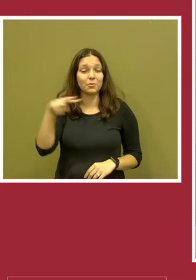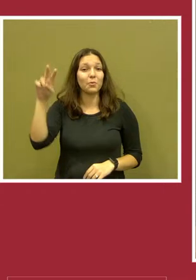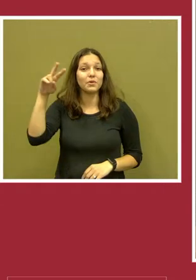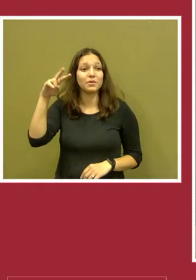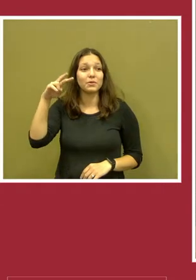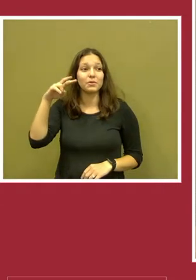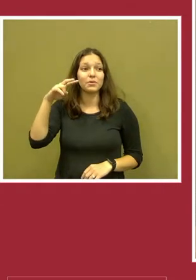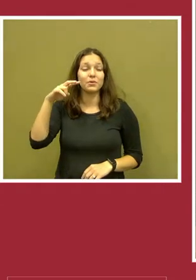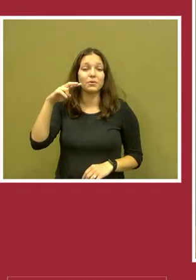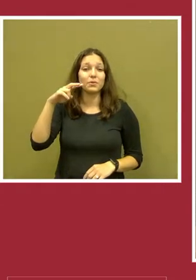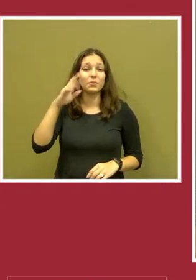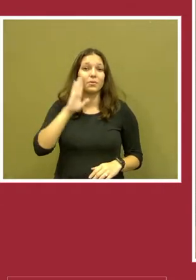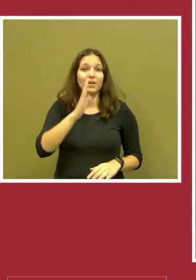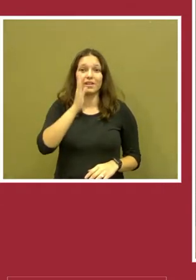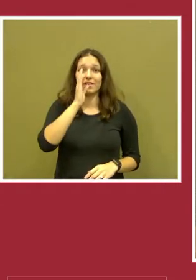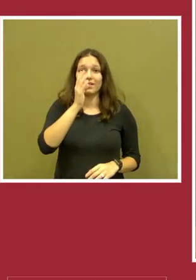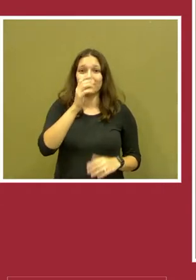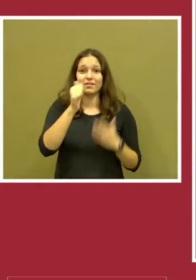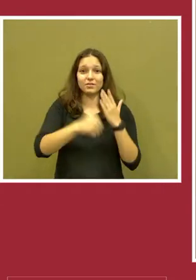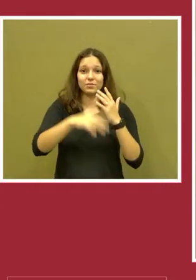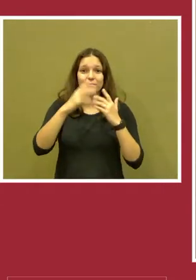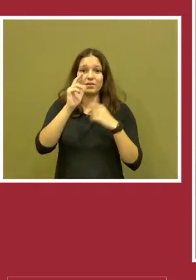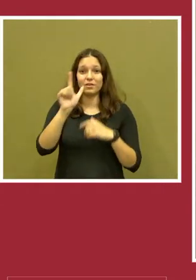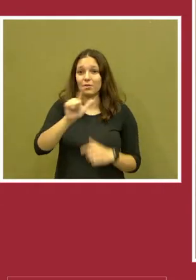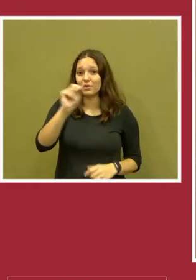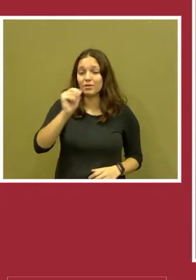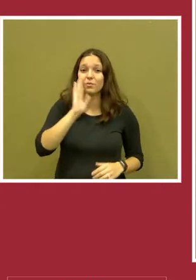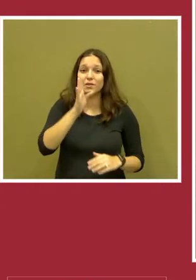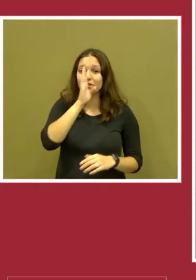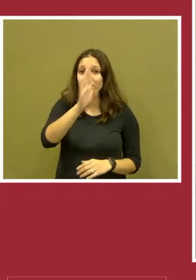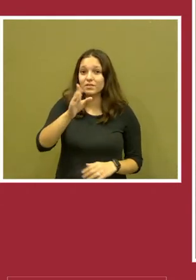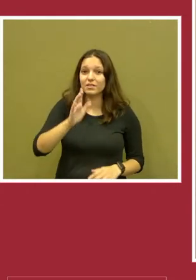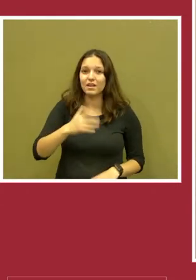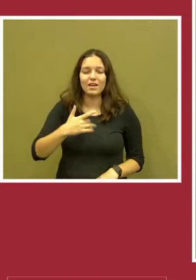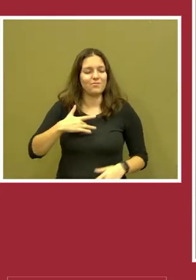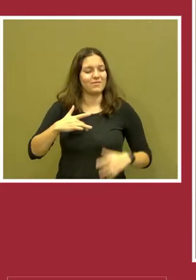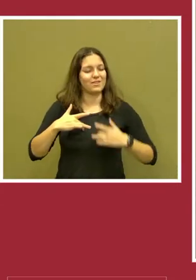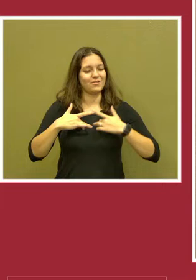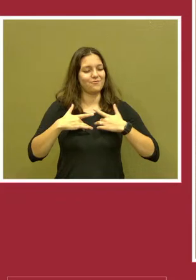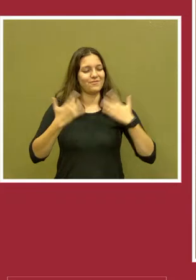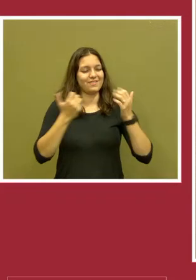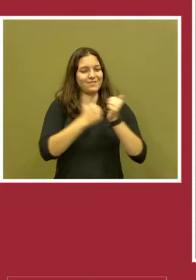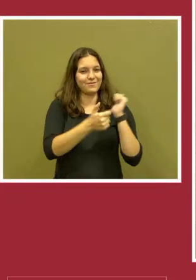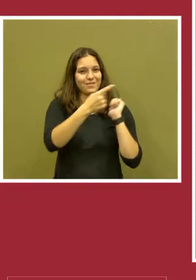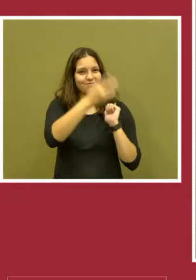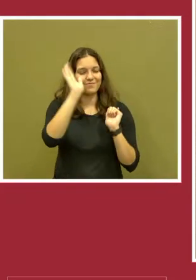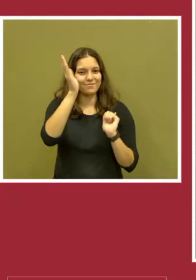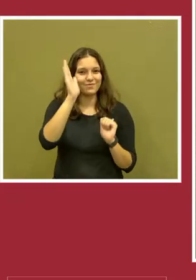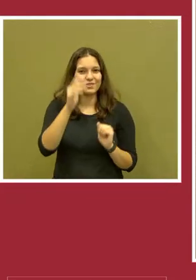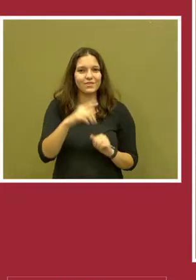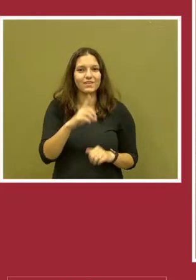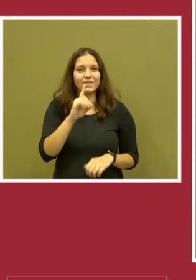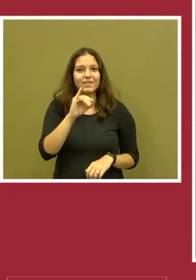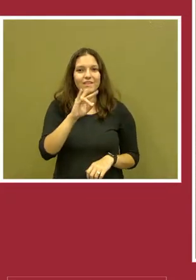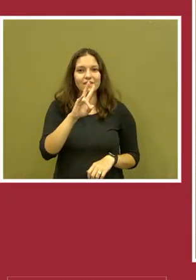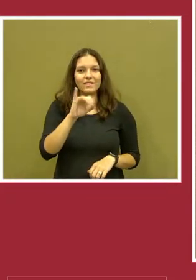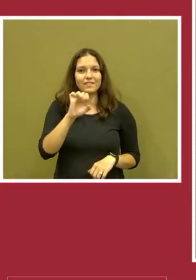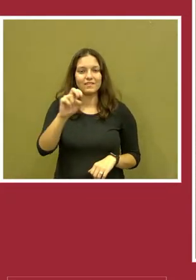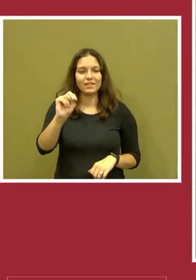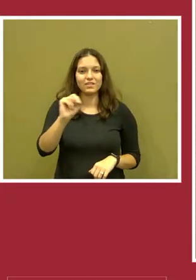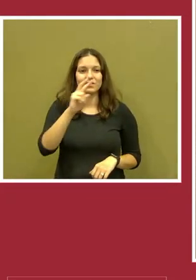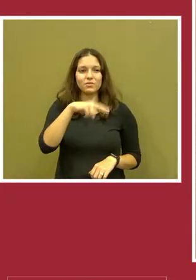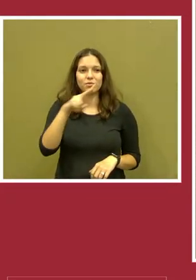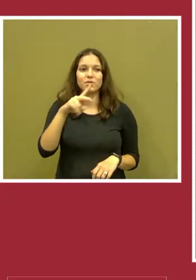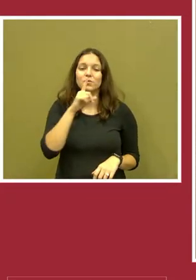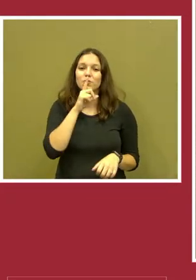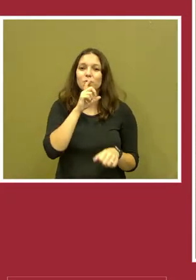is actually going to address us. I'm thrilled to follow that presentation with the Division 22 assurances